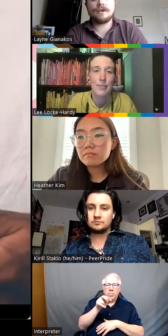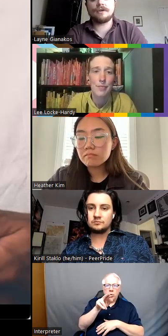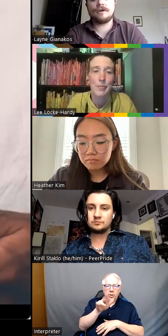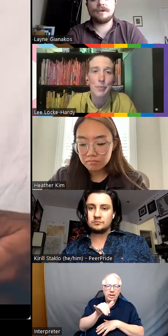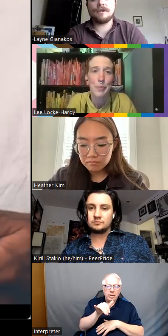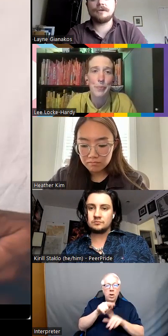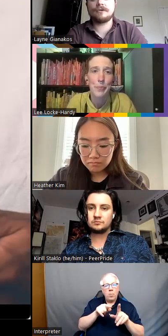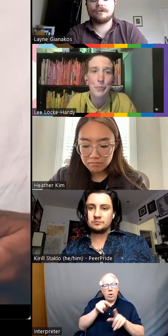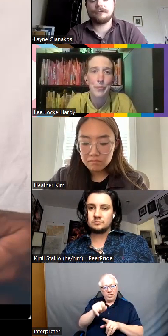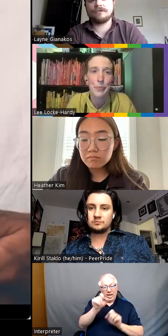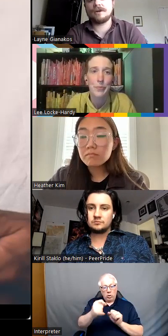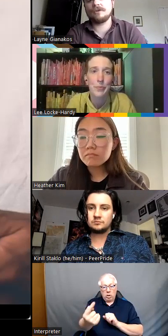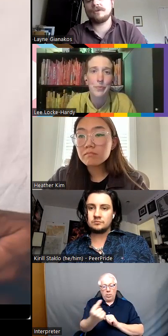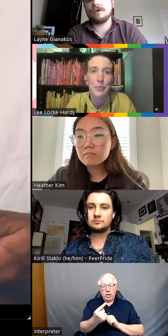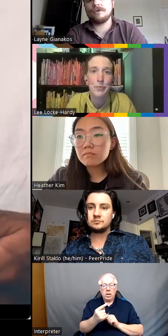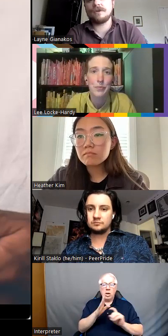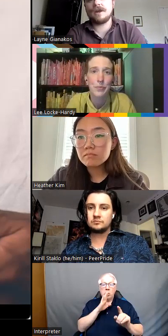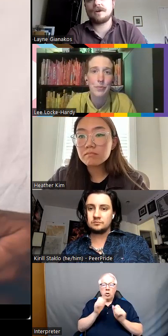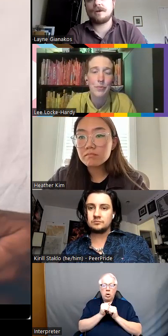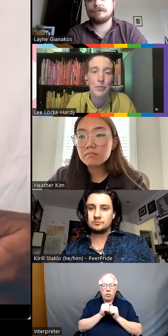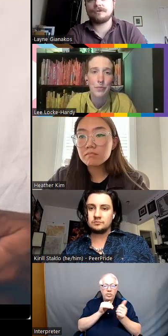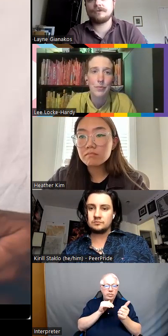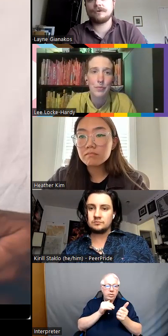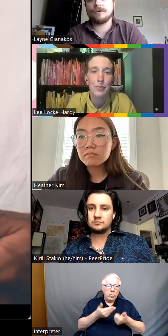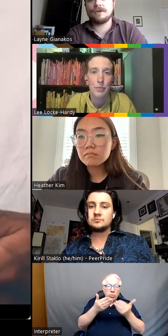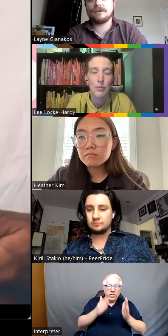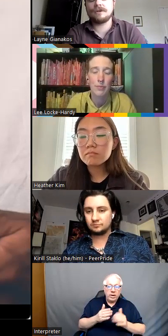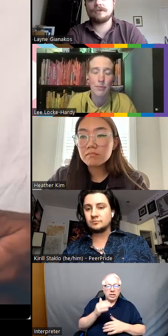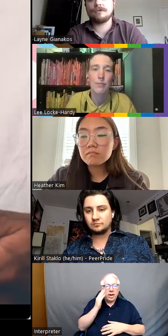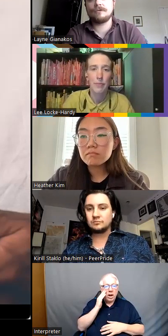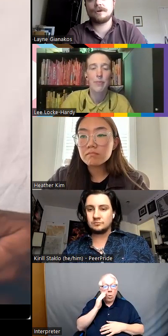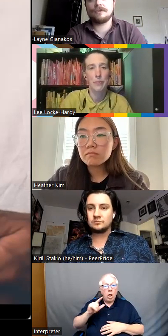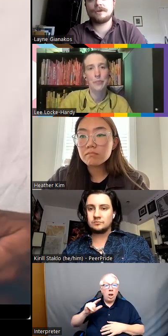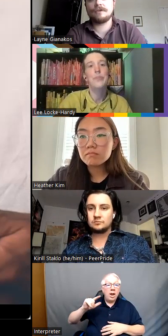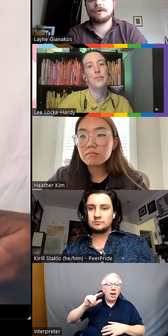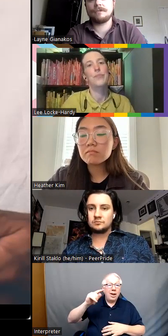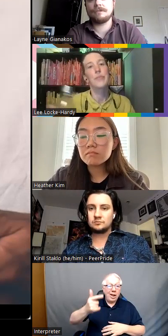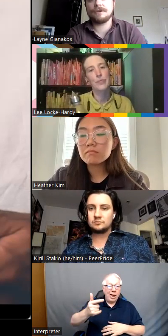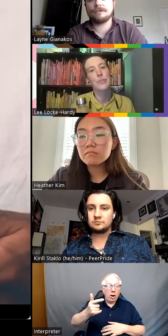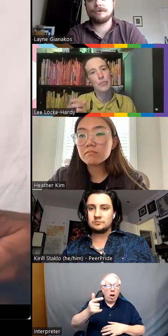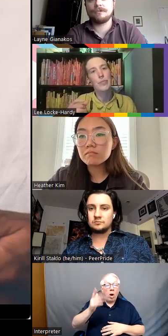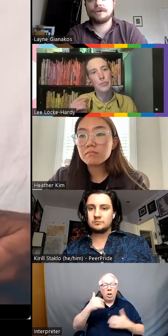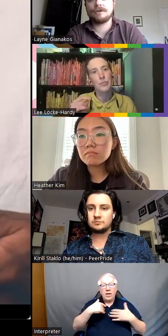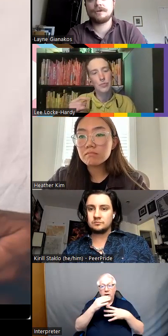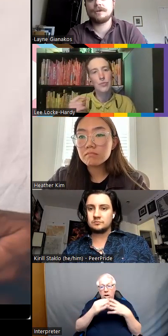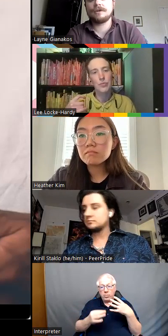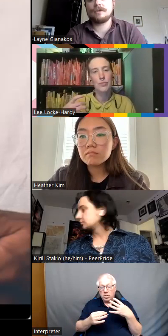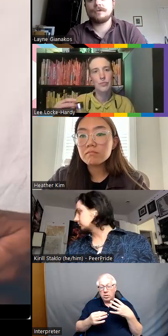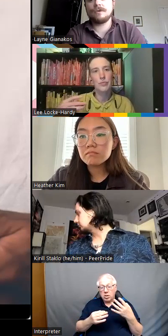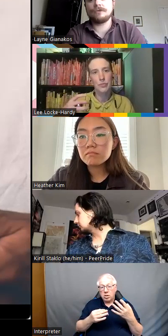fact that they could come in and talk to the providers and know that they had options for when they did get to a point in their life where it might be